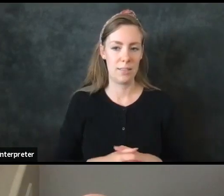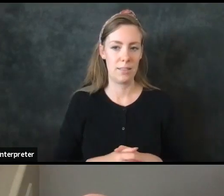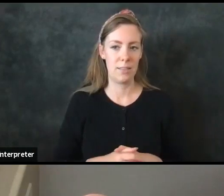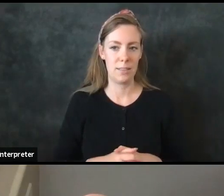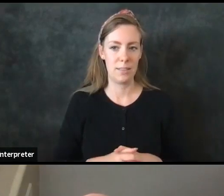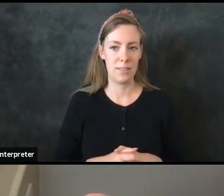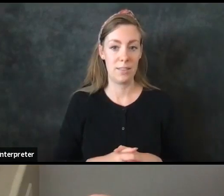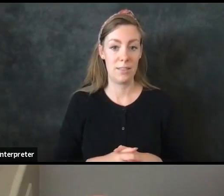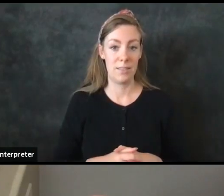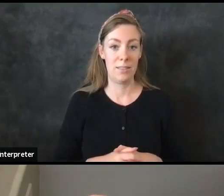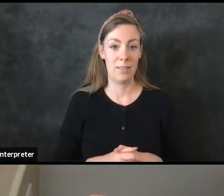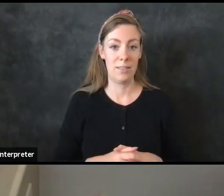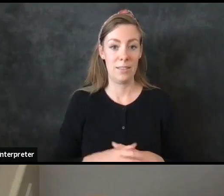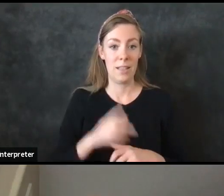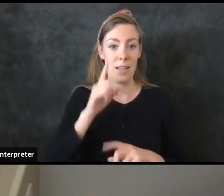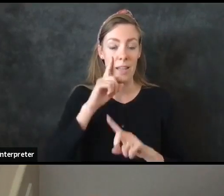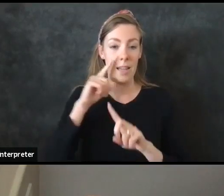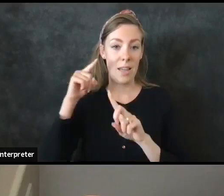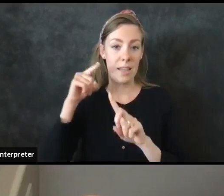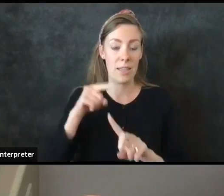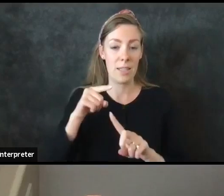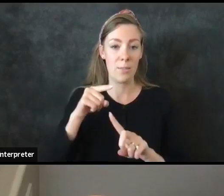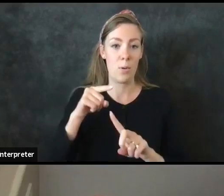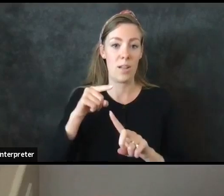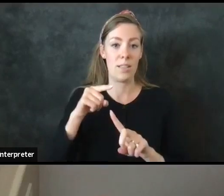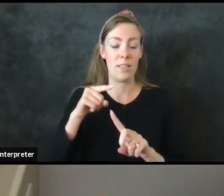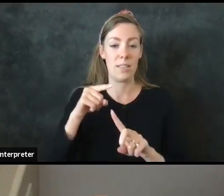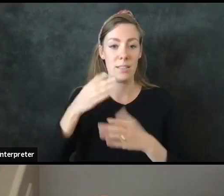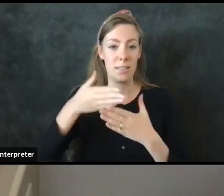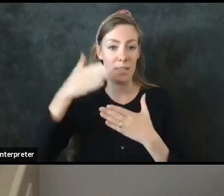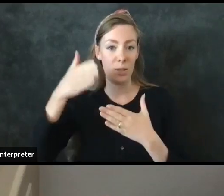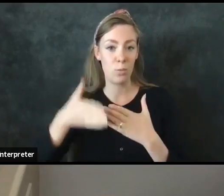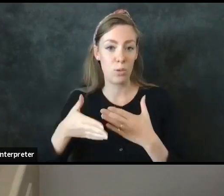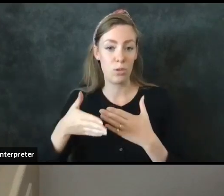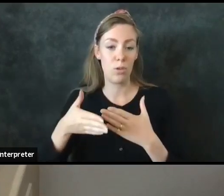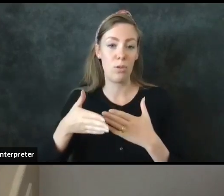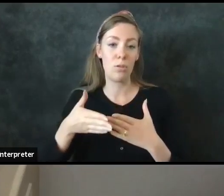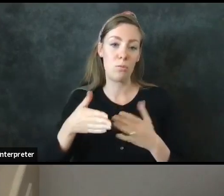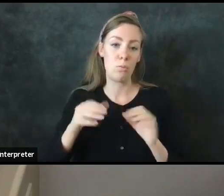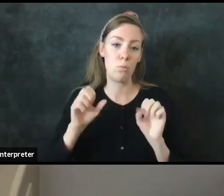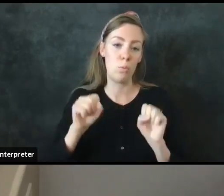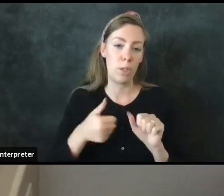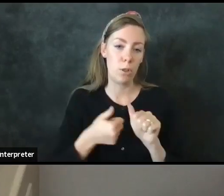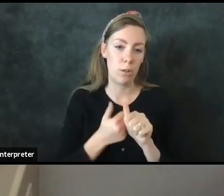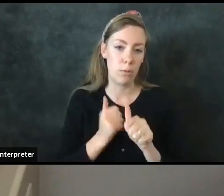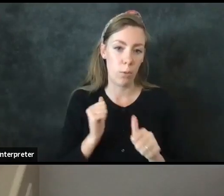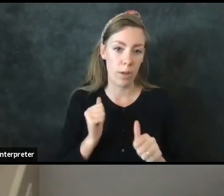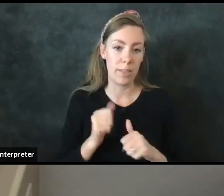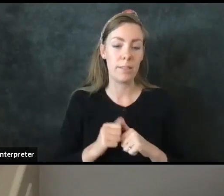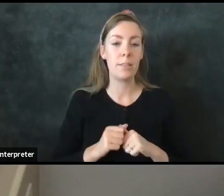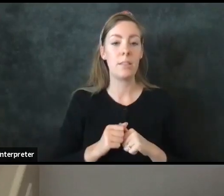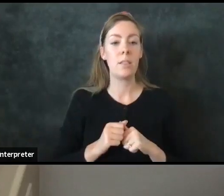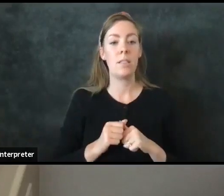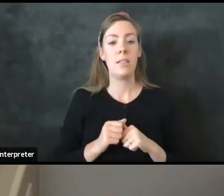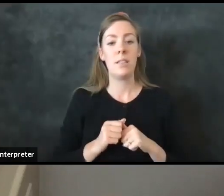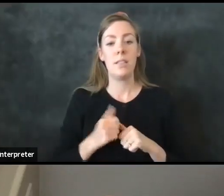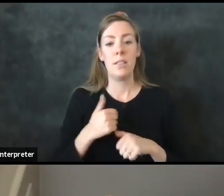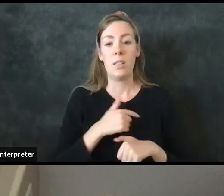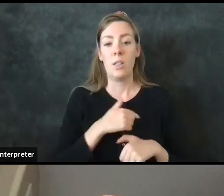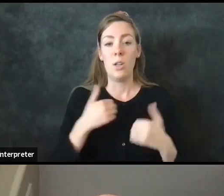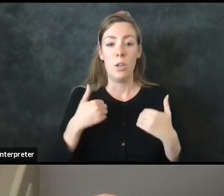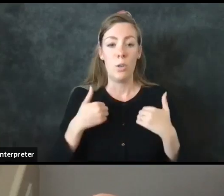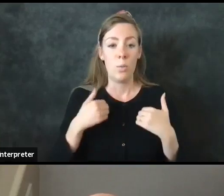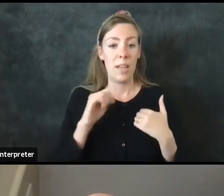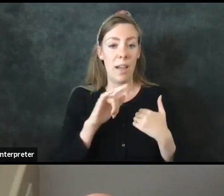At this point in the pandemic, these extreme outcomes are entirely avoidable. We have the tools to